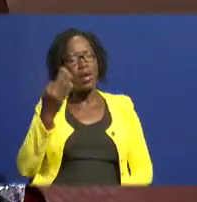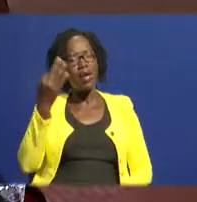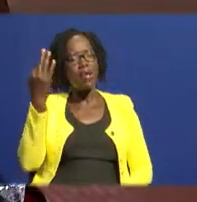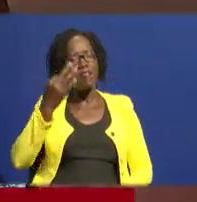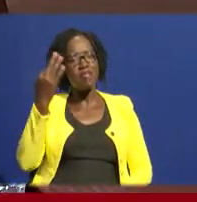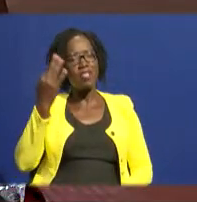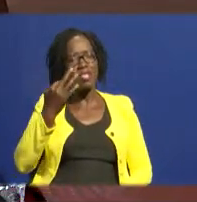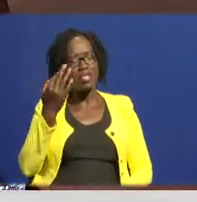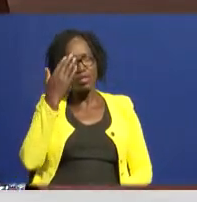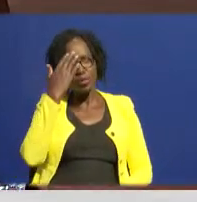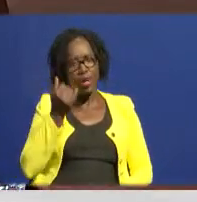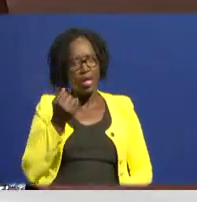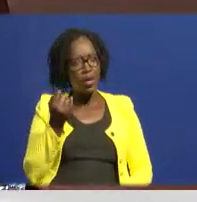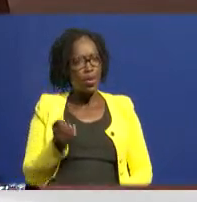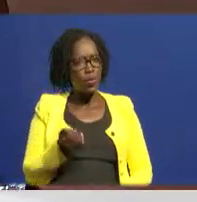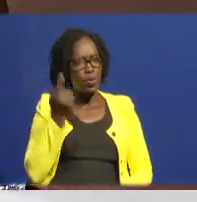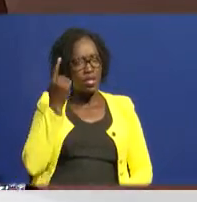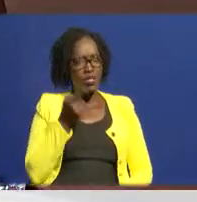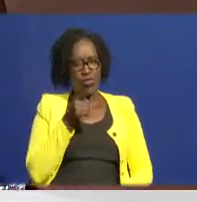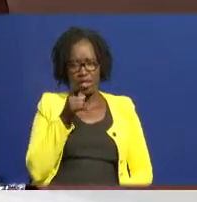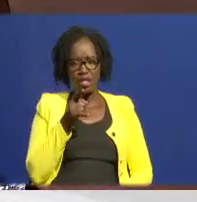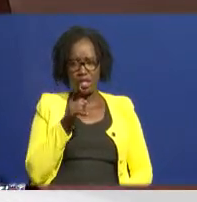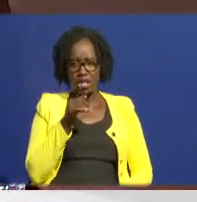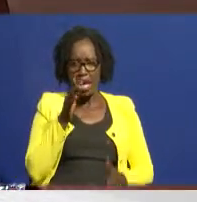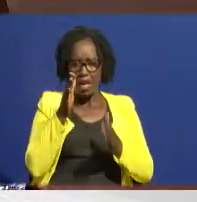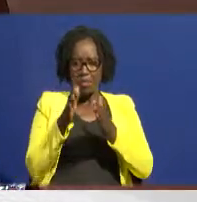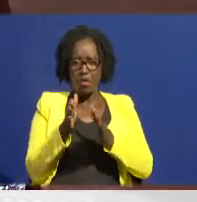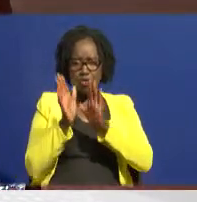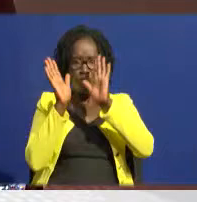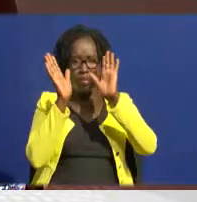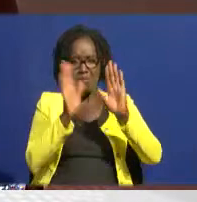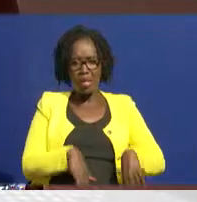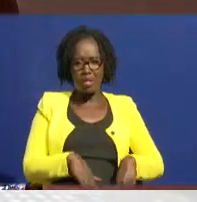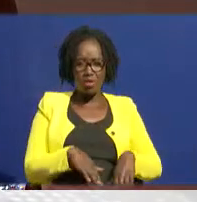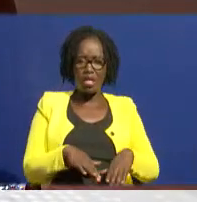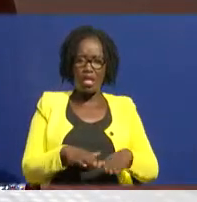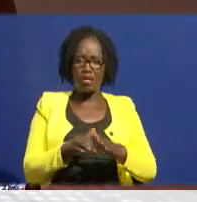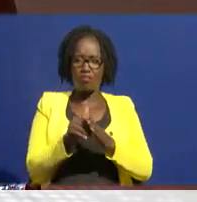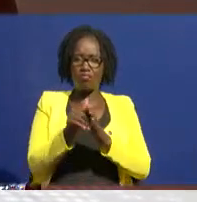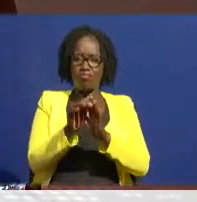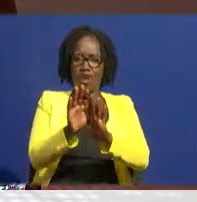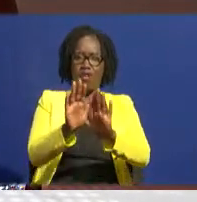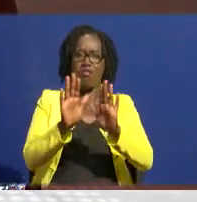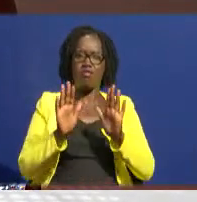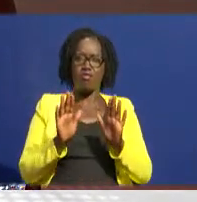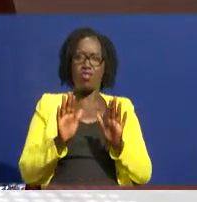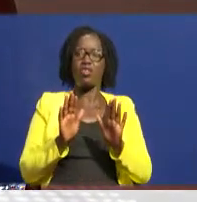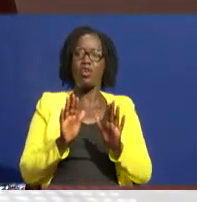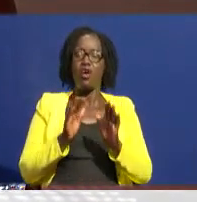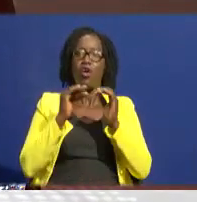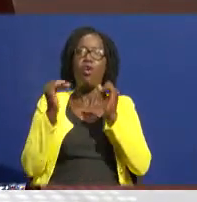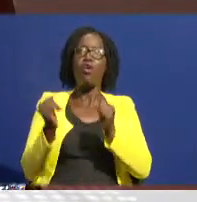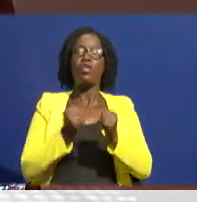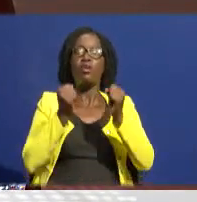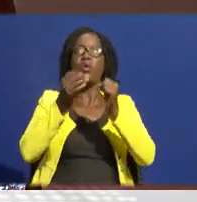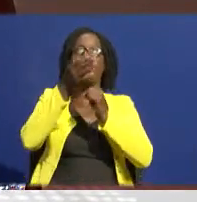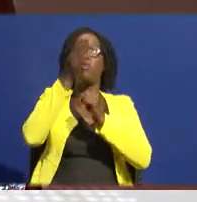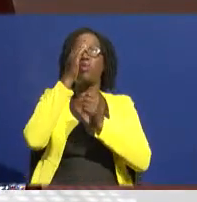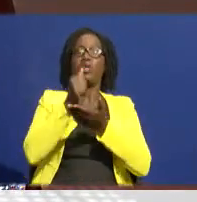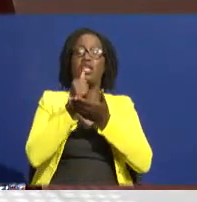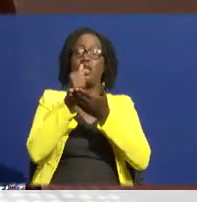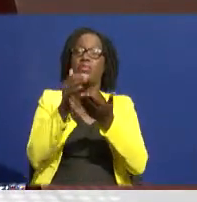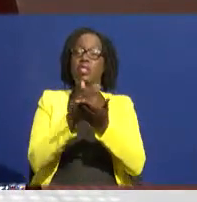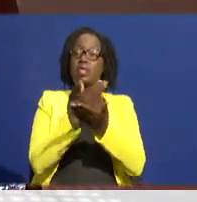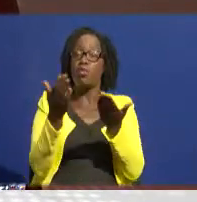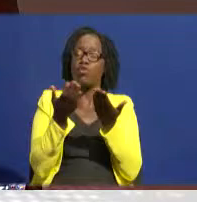understand that this person to abandon or leave these drugs and stop using them, it can only take the power of God helping someone to get